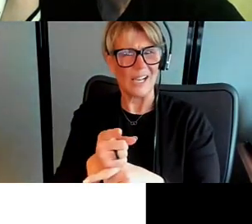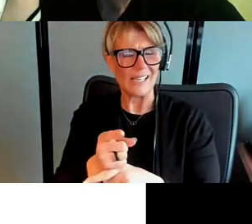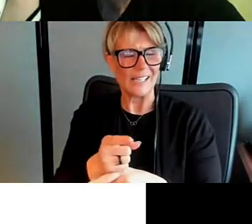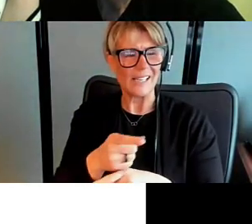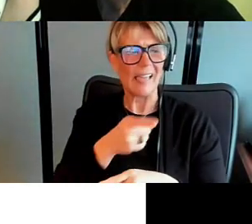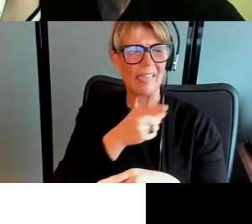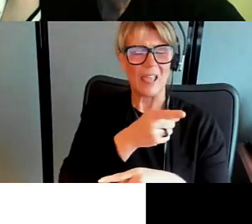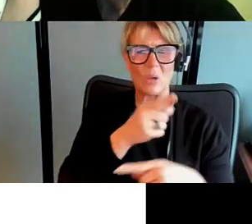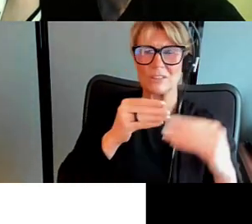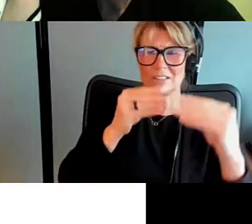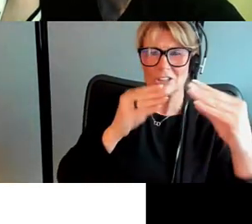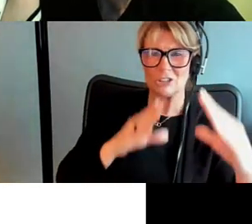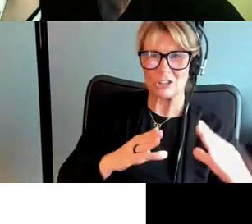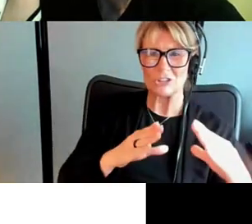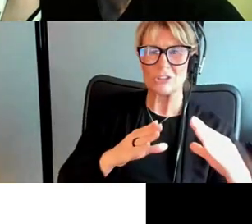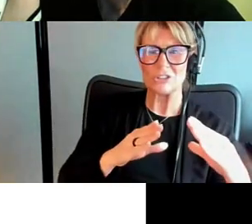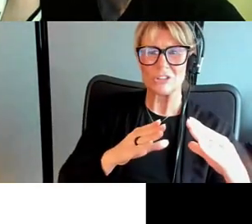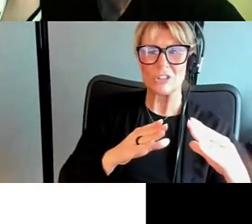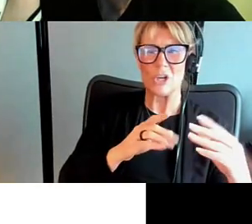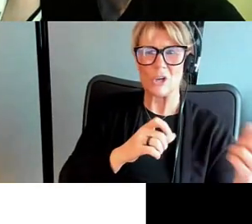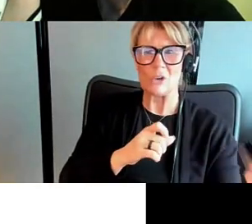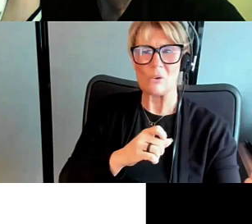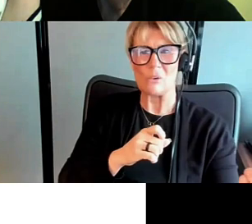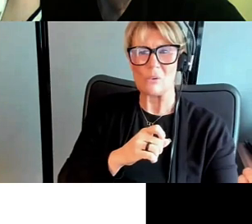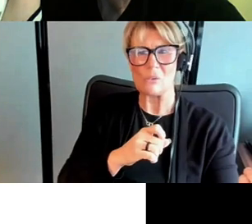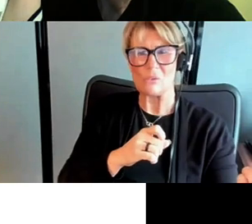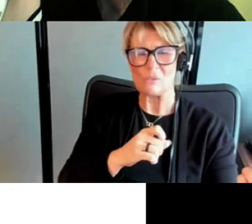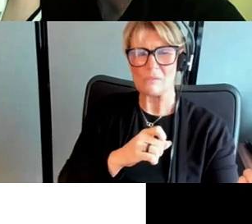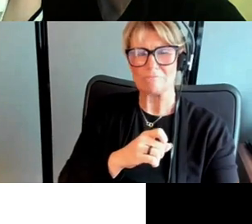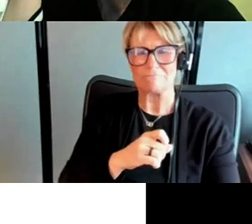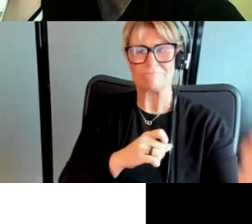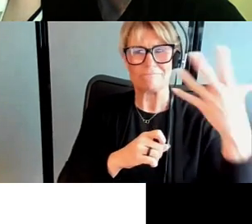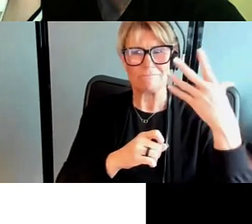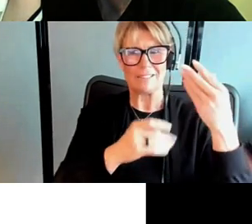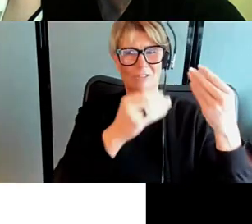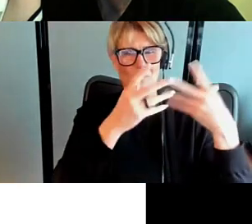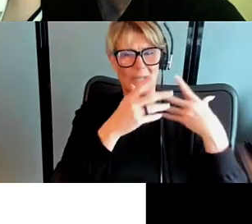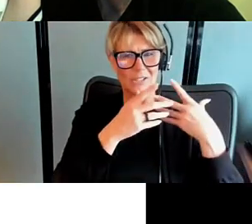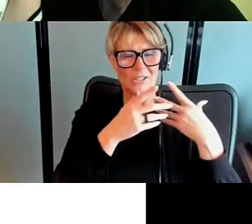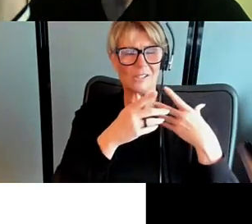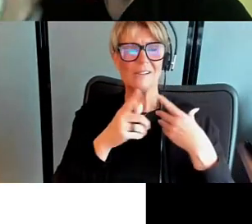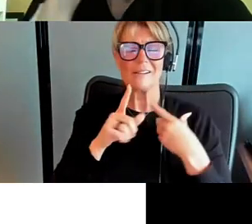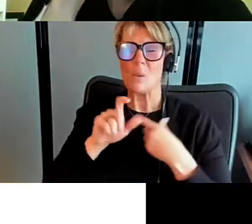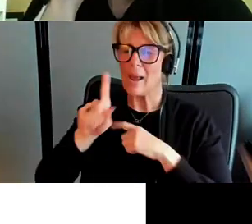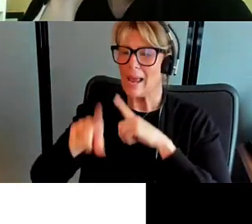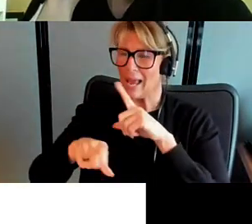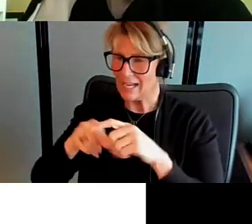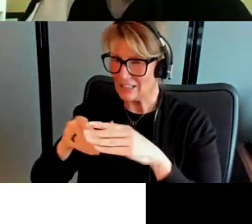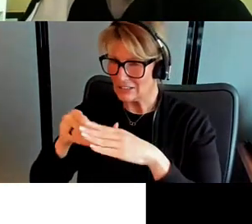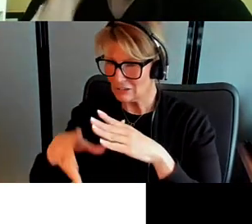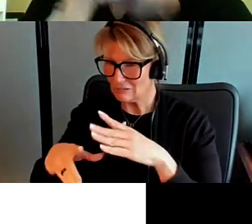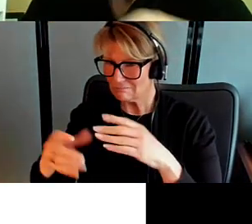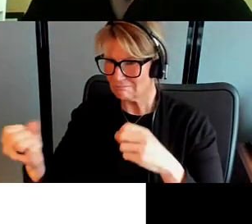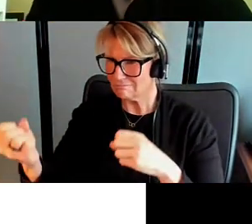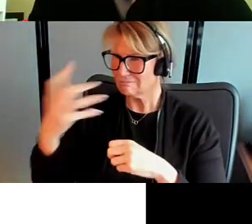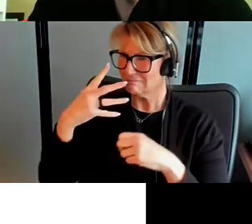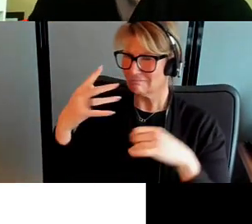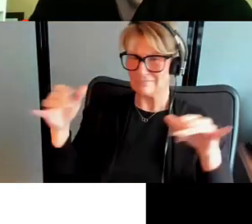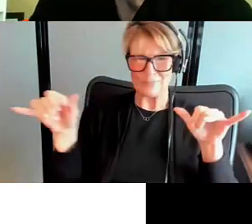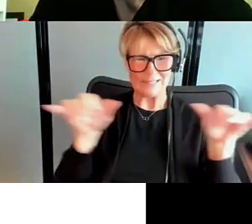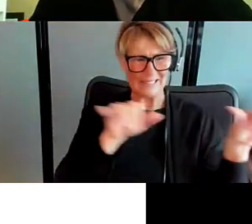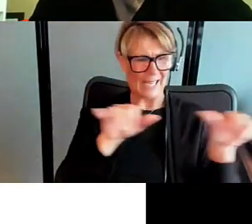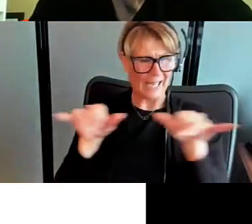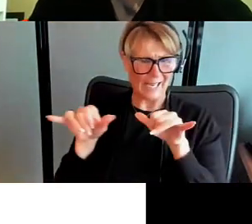instructors or those who had talked in during our podcast, that's what the learners require. So you can use even that podcast with